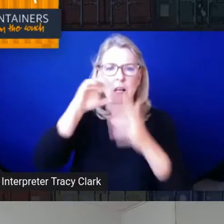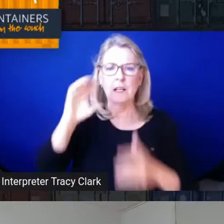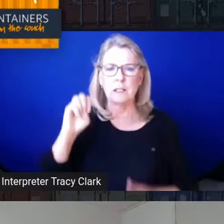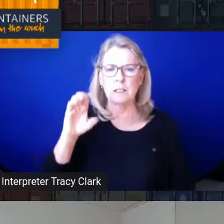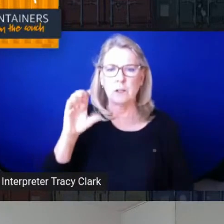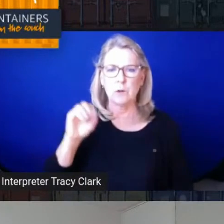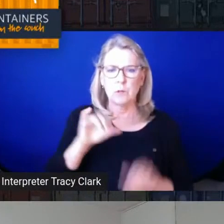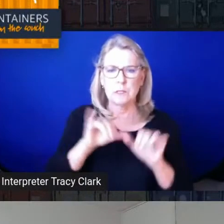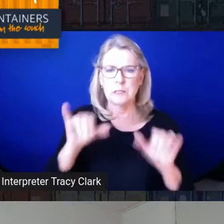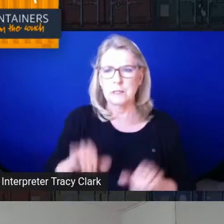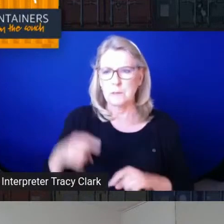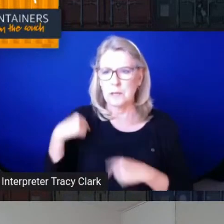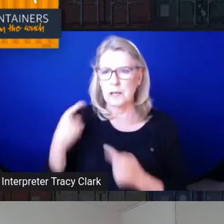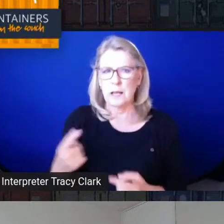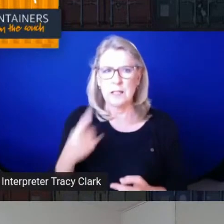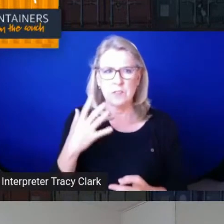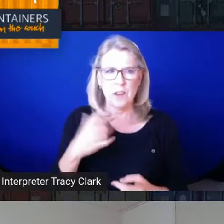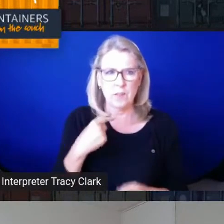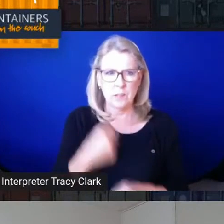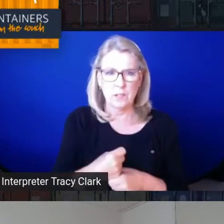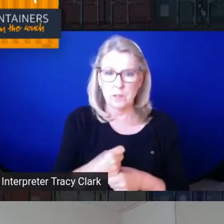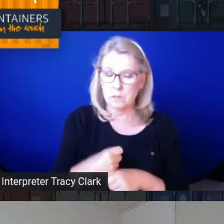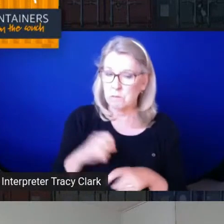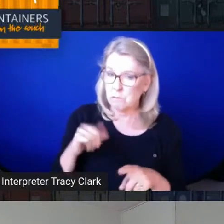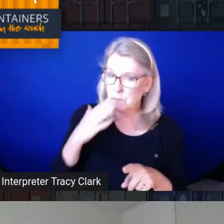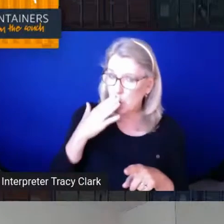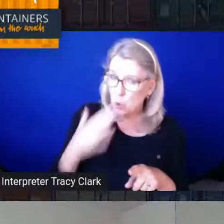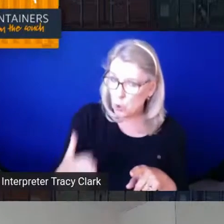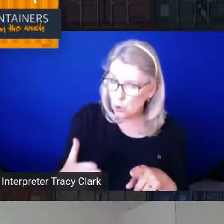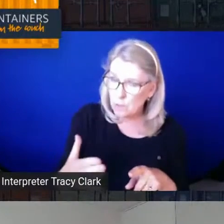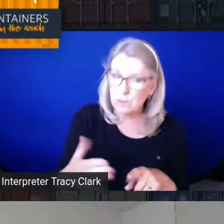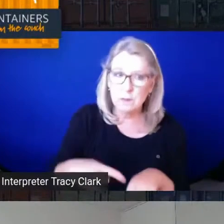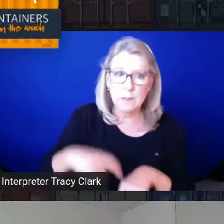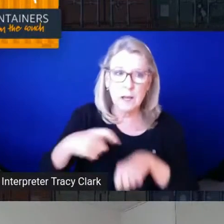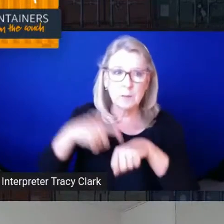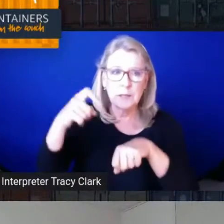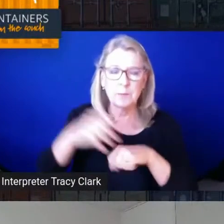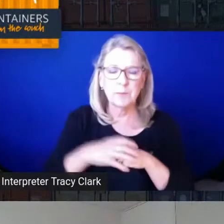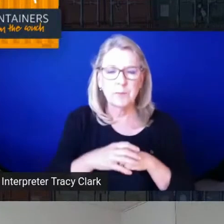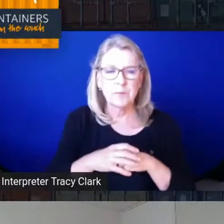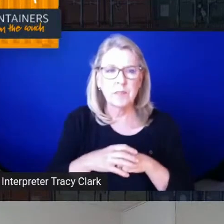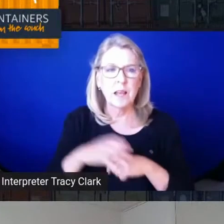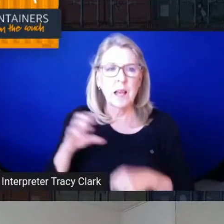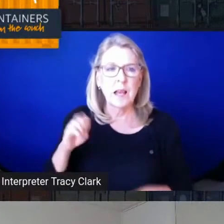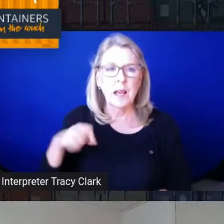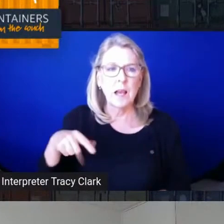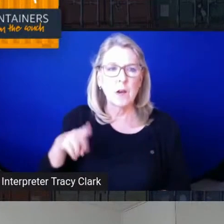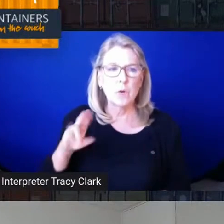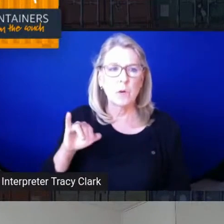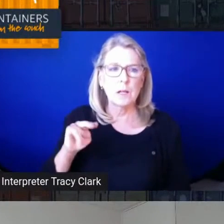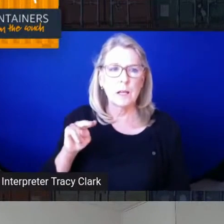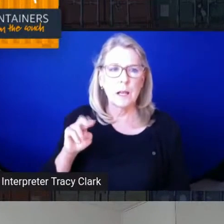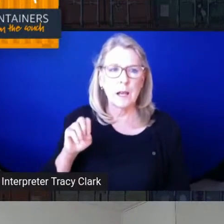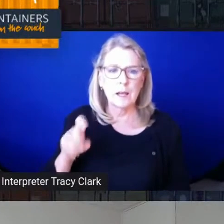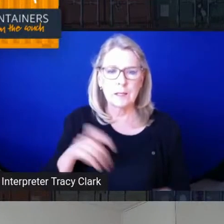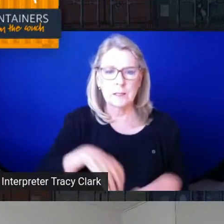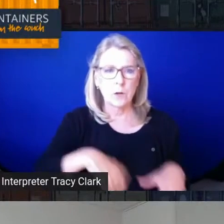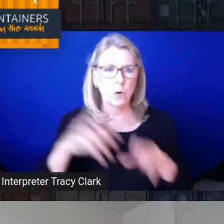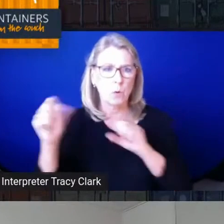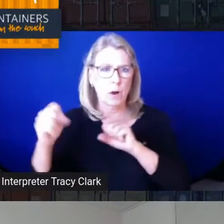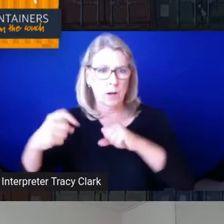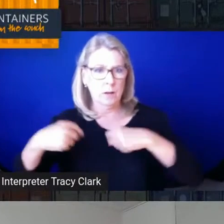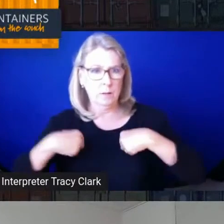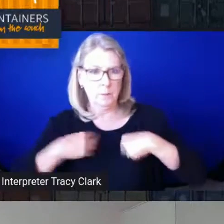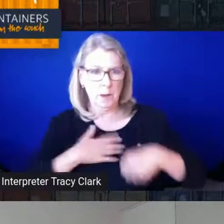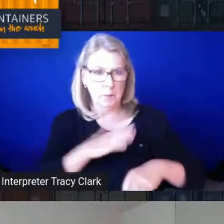That's good, timely. So I was acquired by Equinix back in March of 2020, and previously I'd started